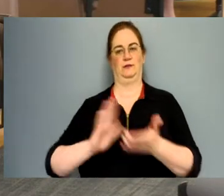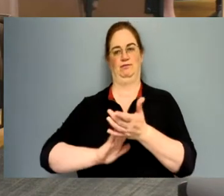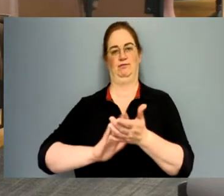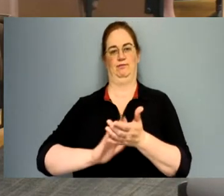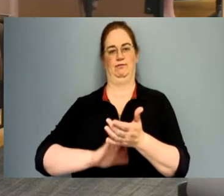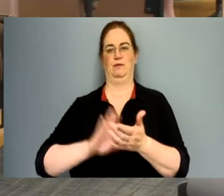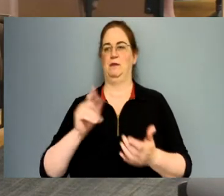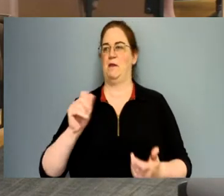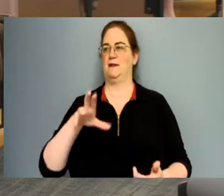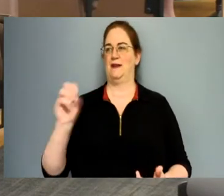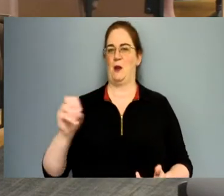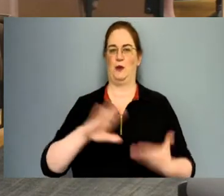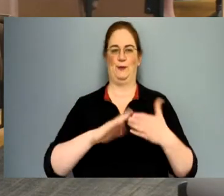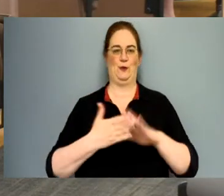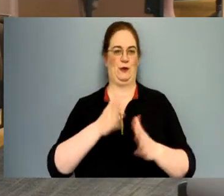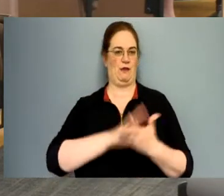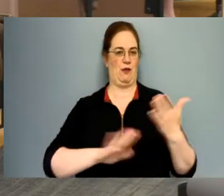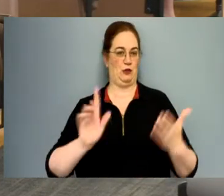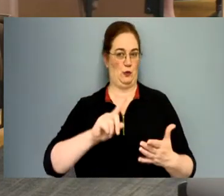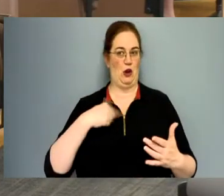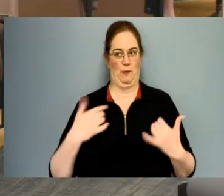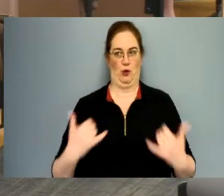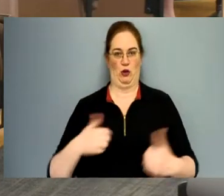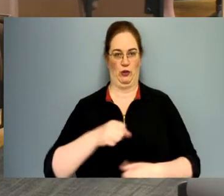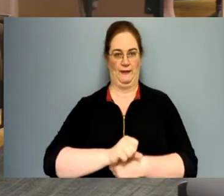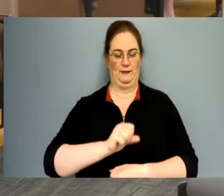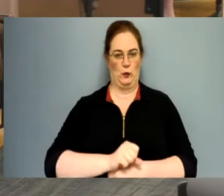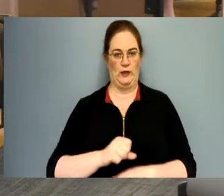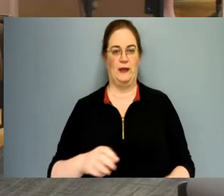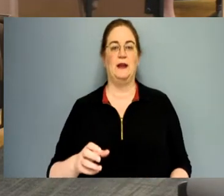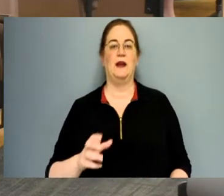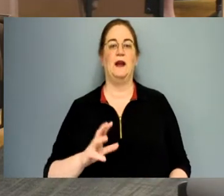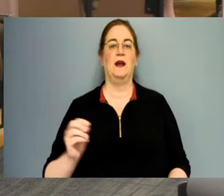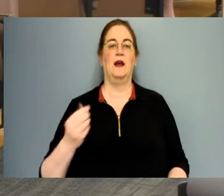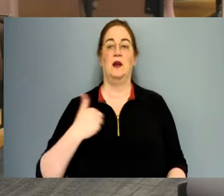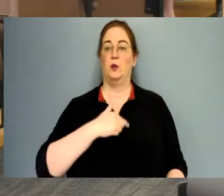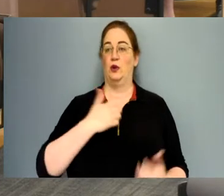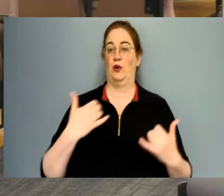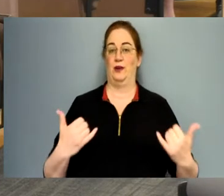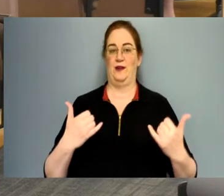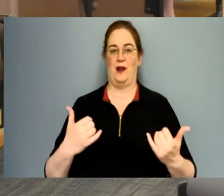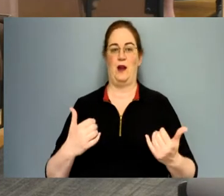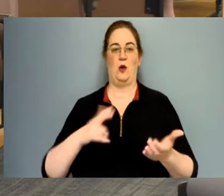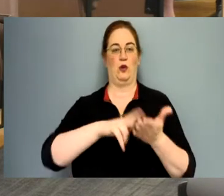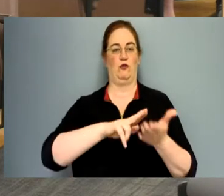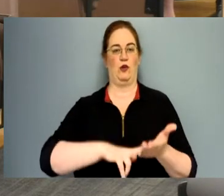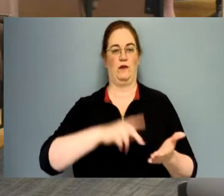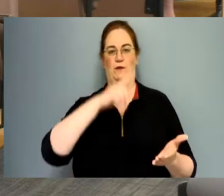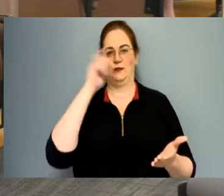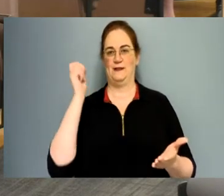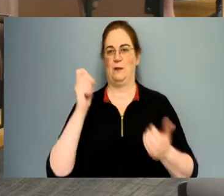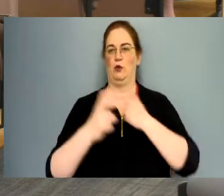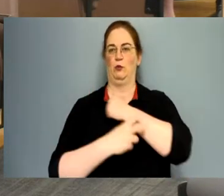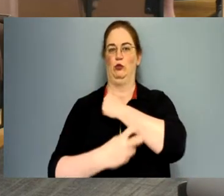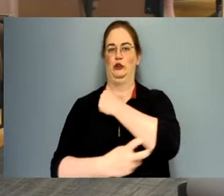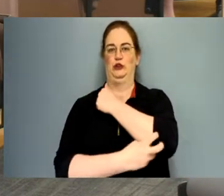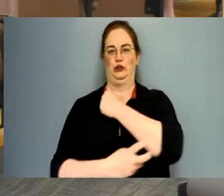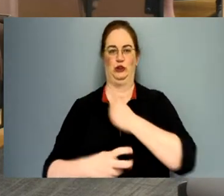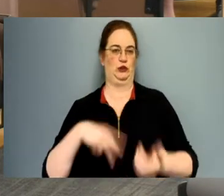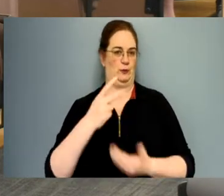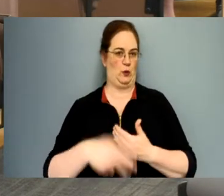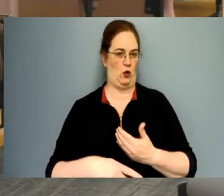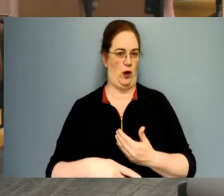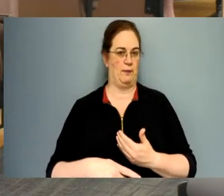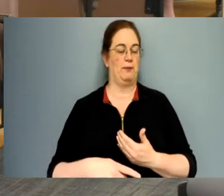to Bucks County Community College, where I currently work. And we are now enrolling for a summer bridge program,